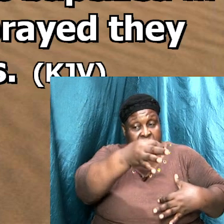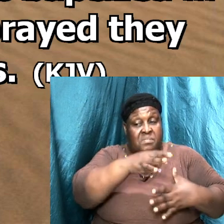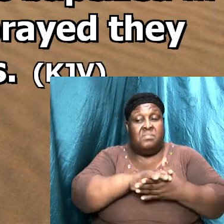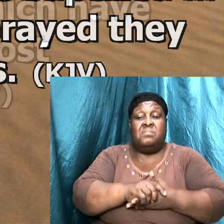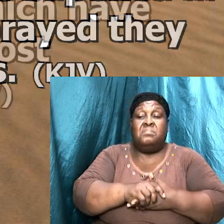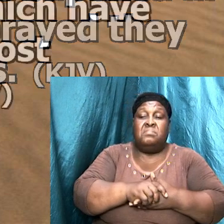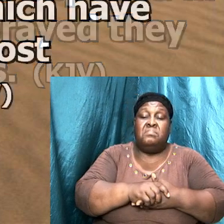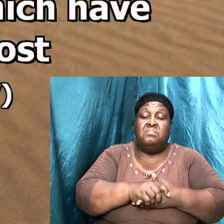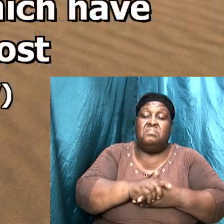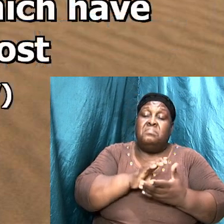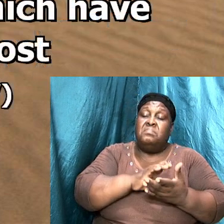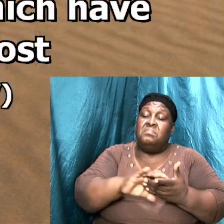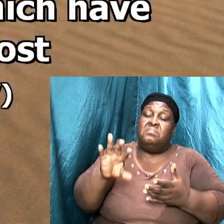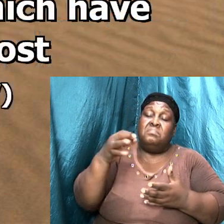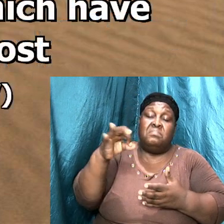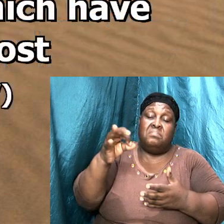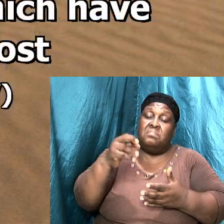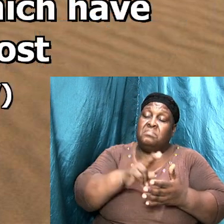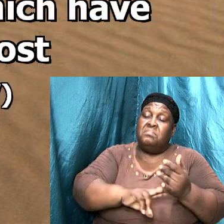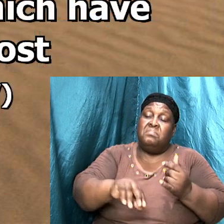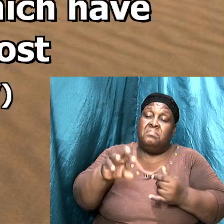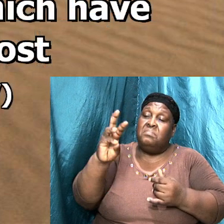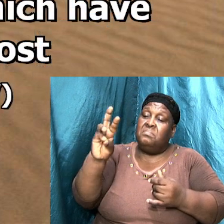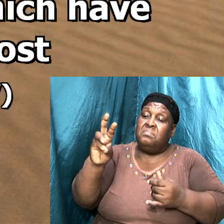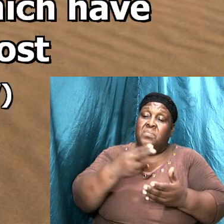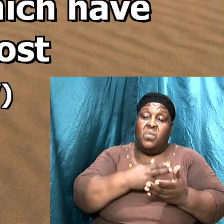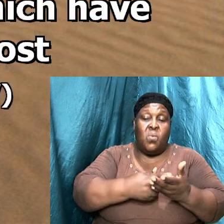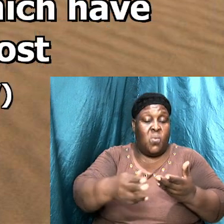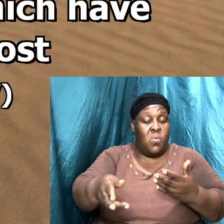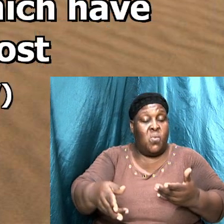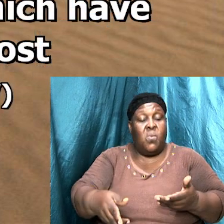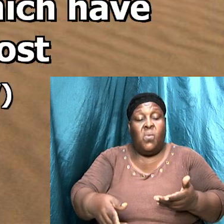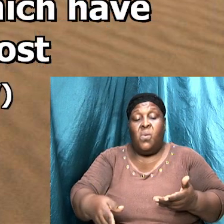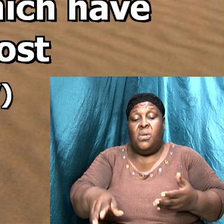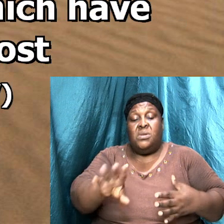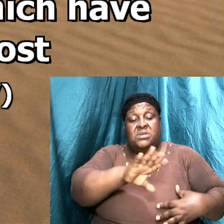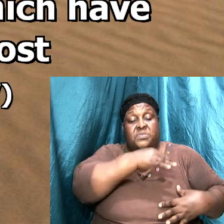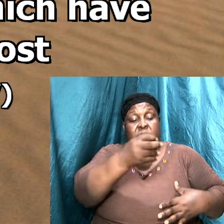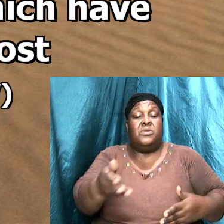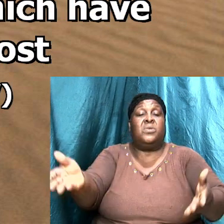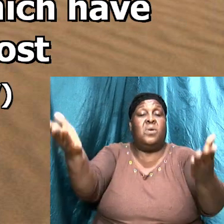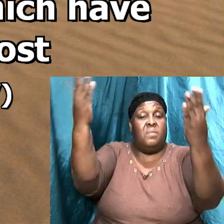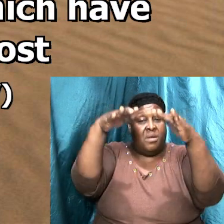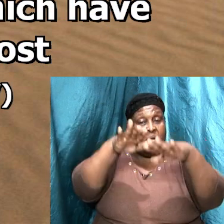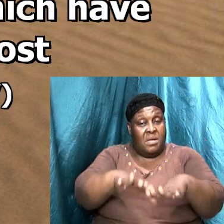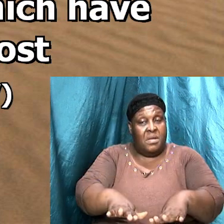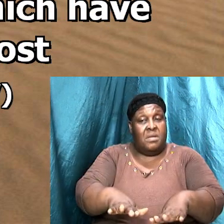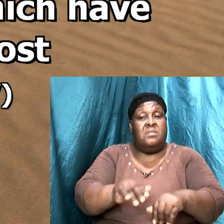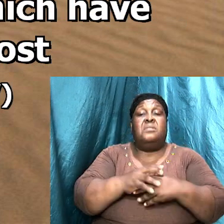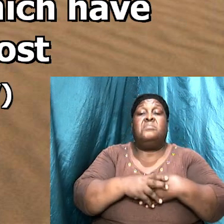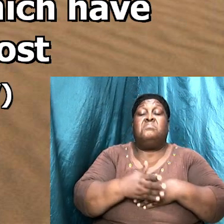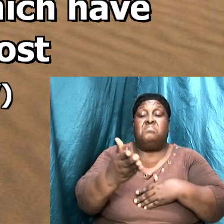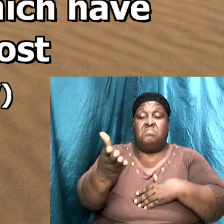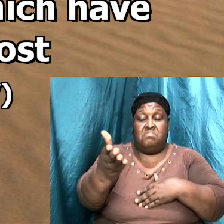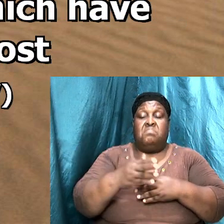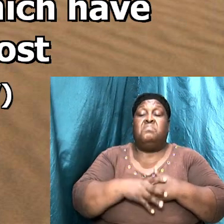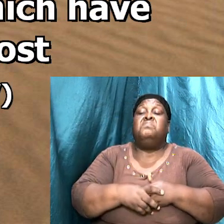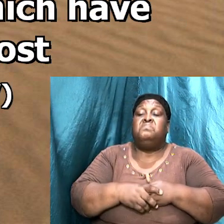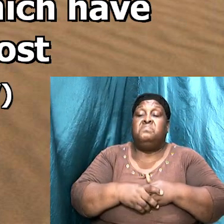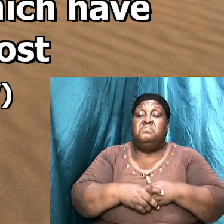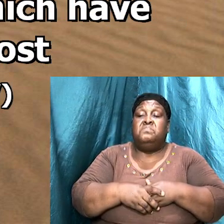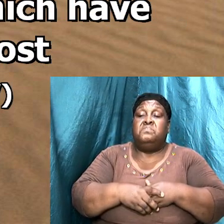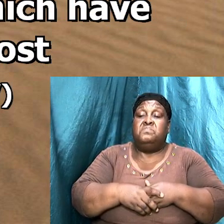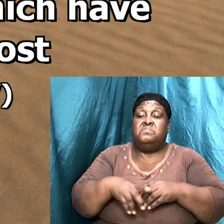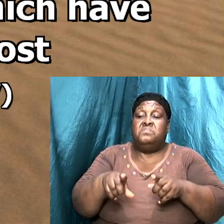Acts 19, and 6, the Holy Ghost came on them. So these are terms now that the Bible use as it